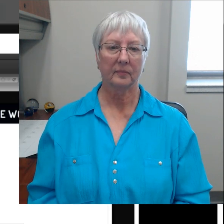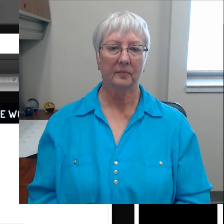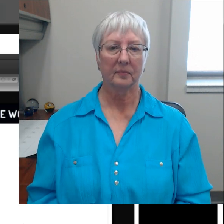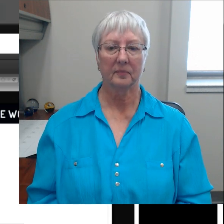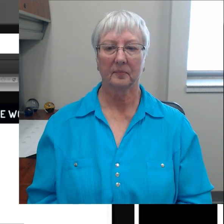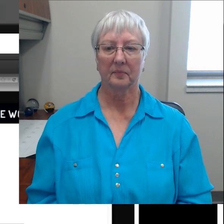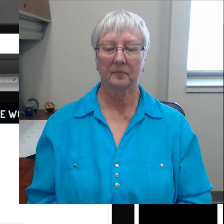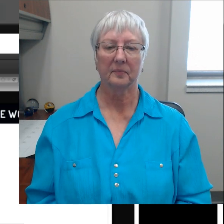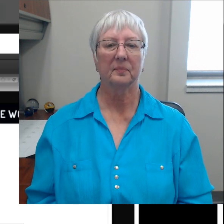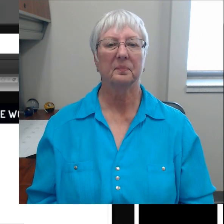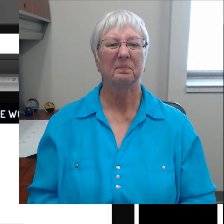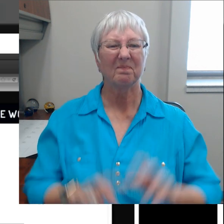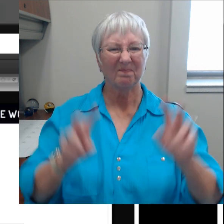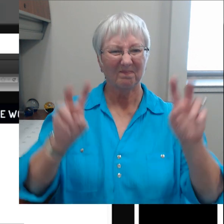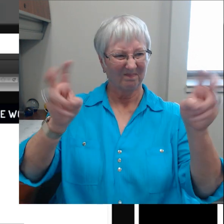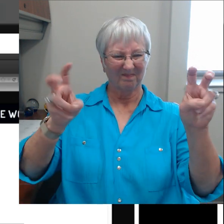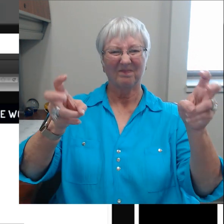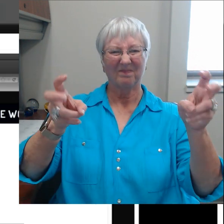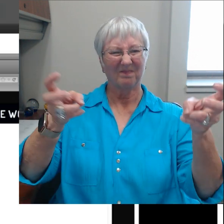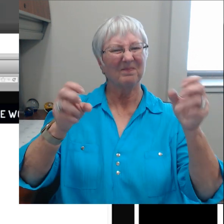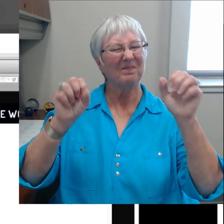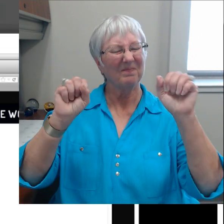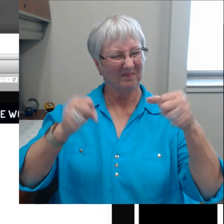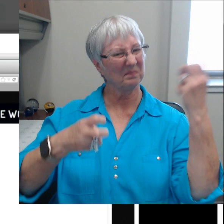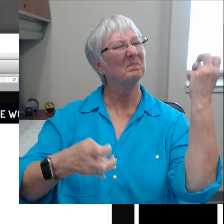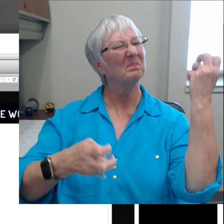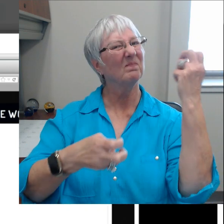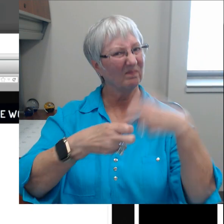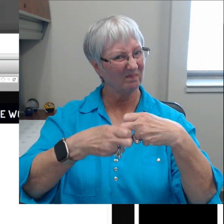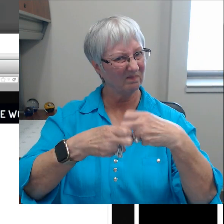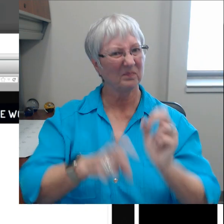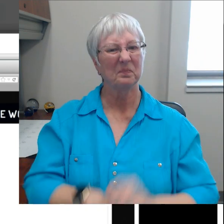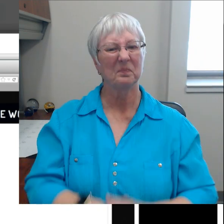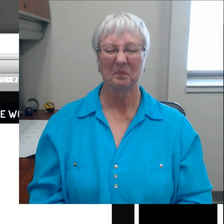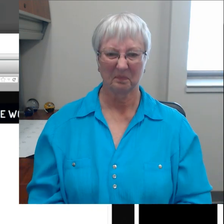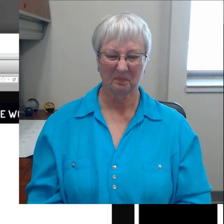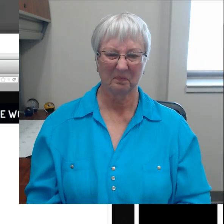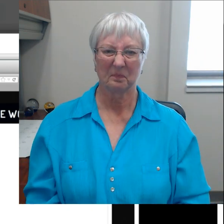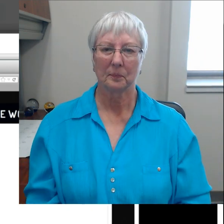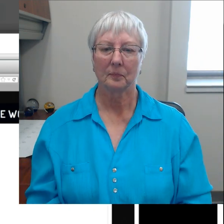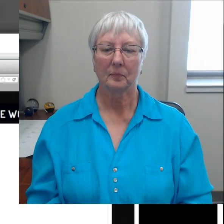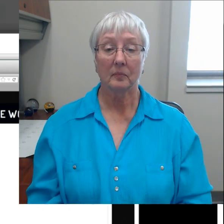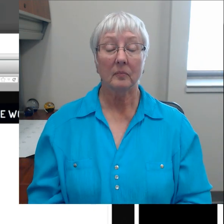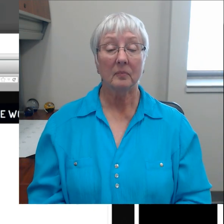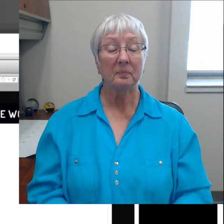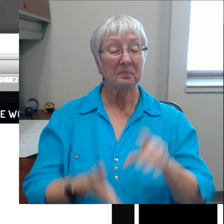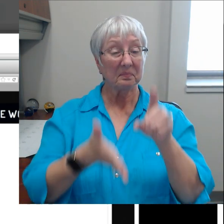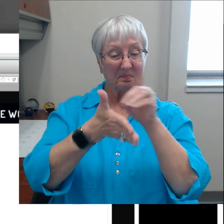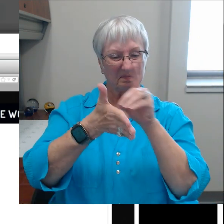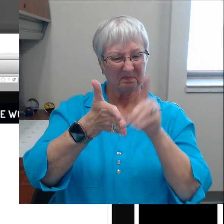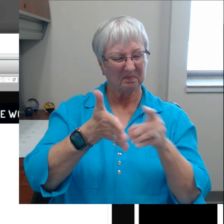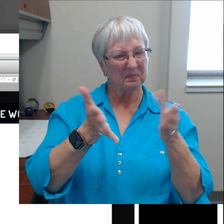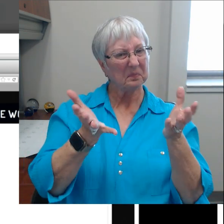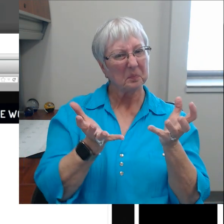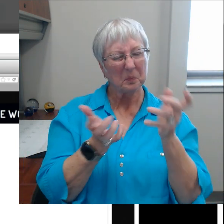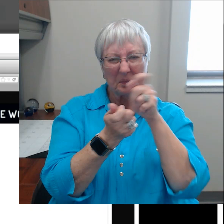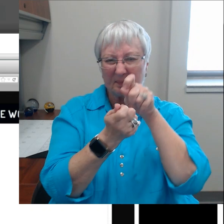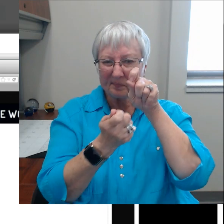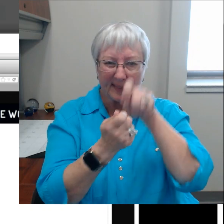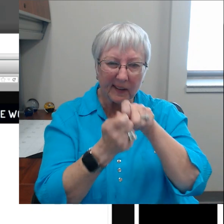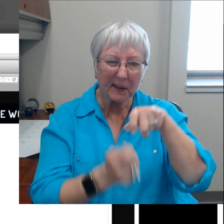Headlines can be an especially sticky point in typography for responsive design. The designer in us wants exact